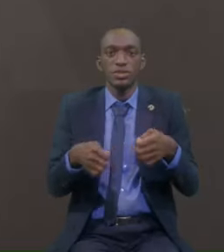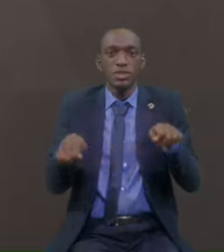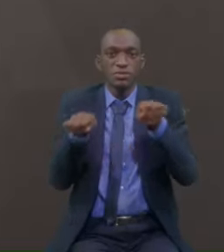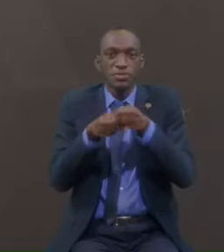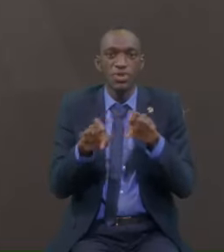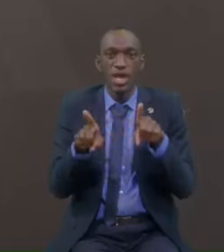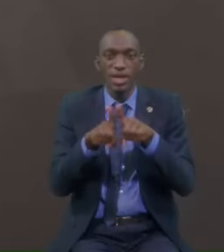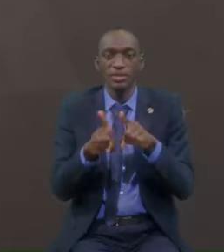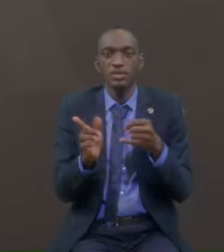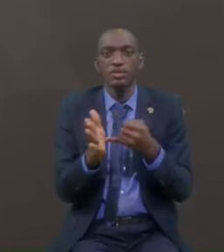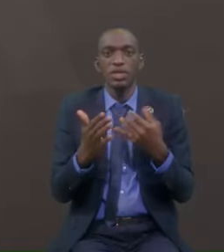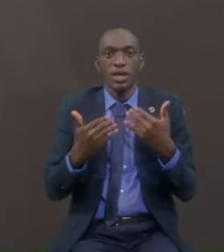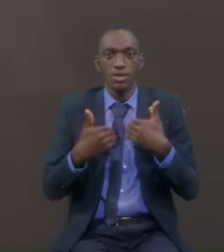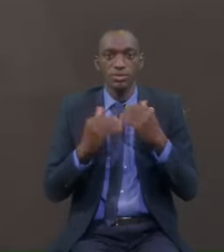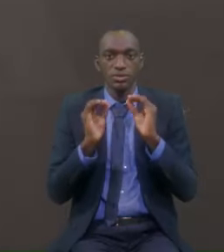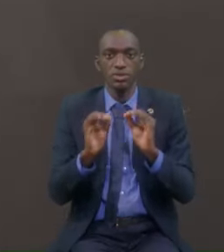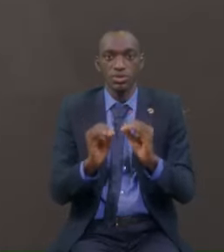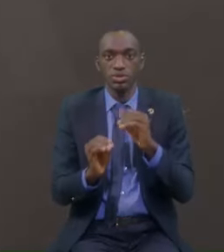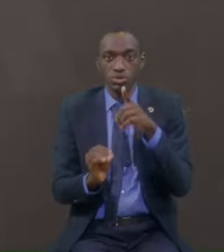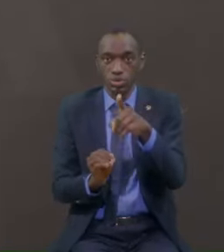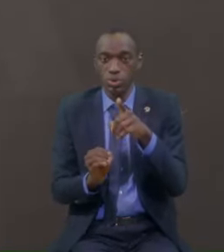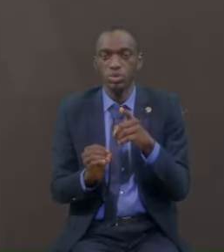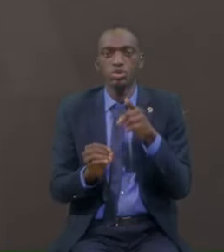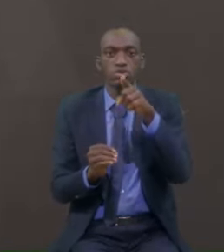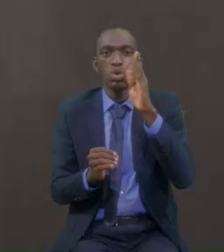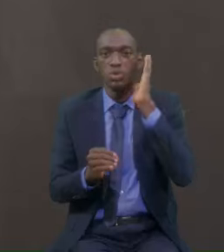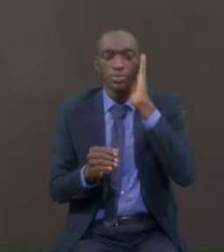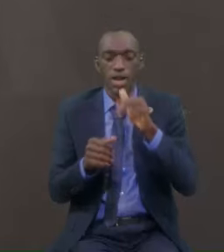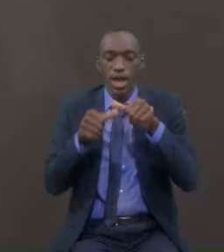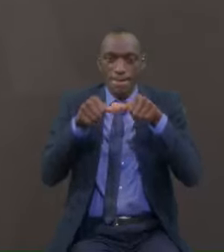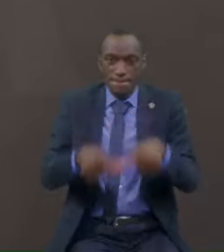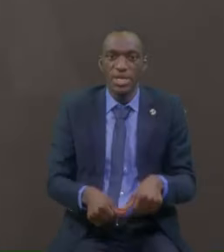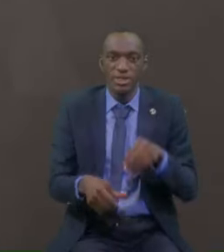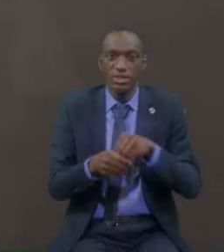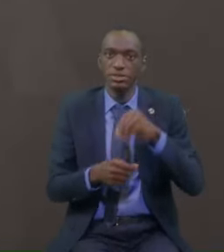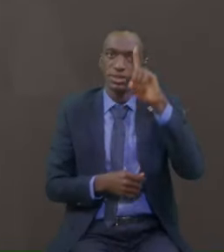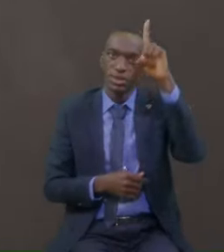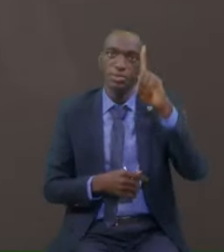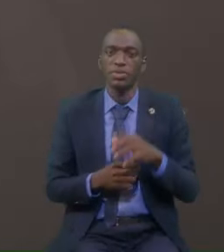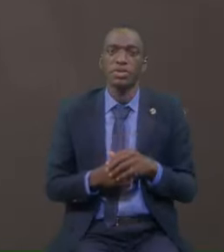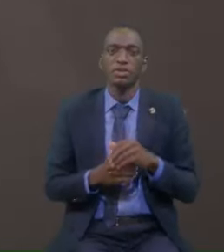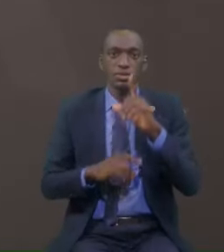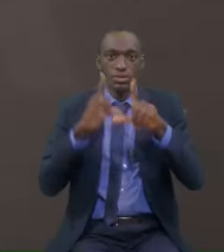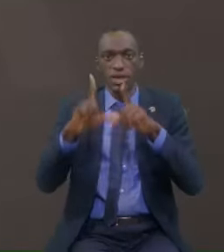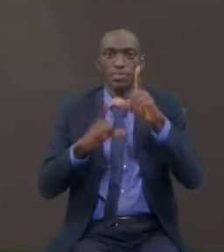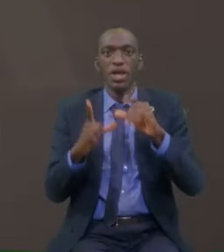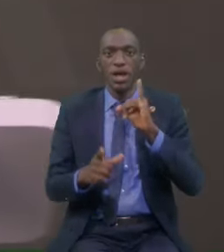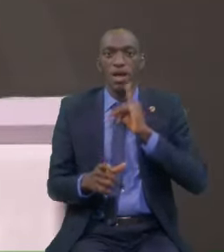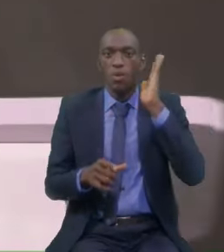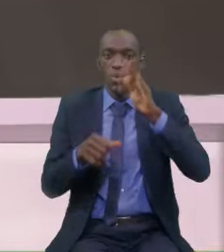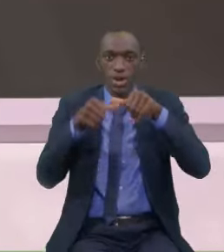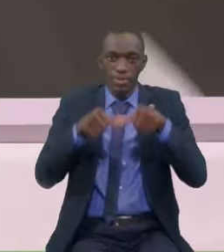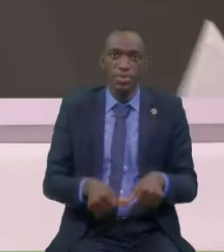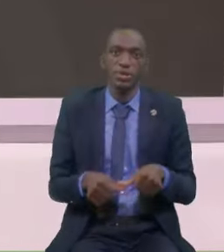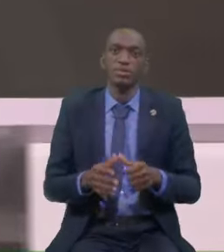you, ye shall abide in him. I will abide. You know, people ask, how